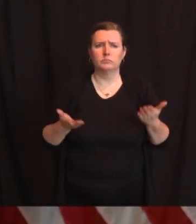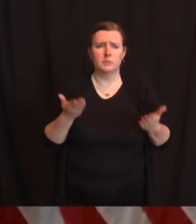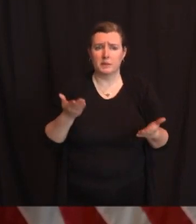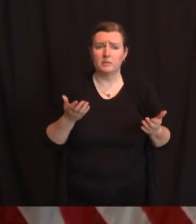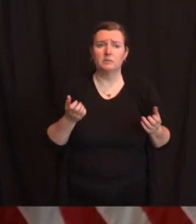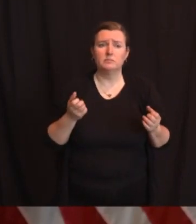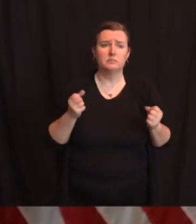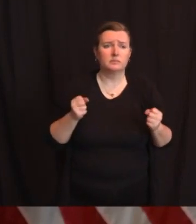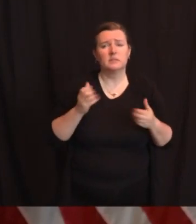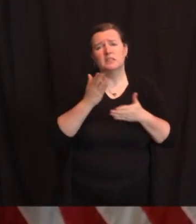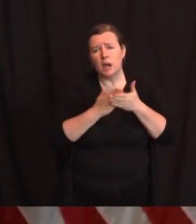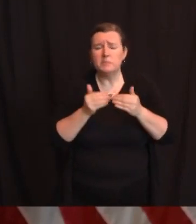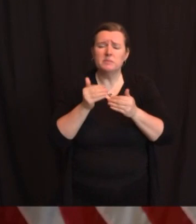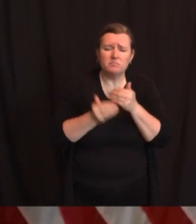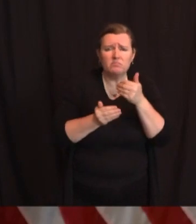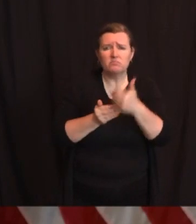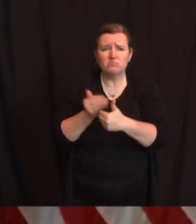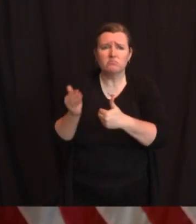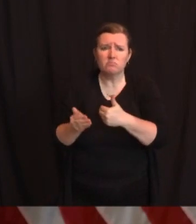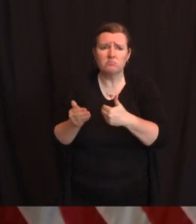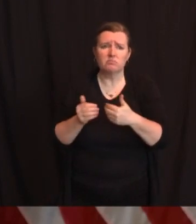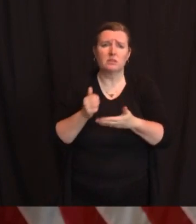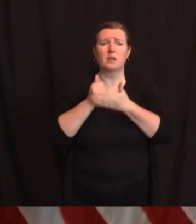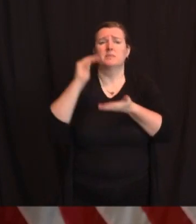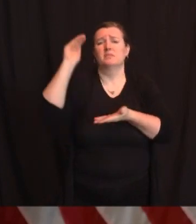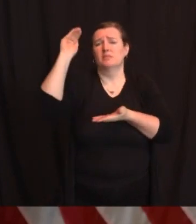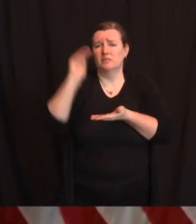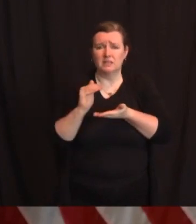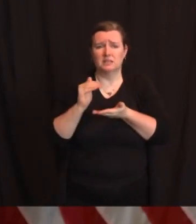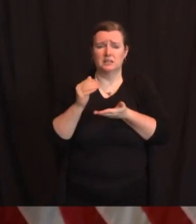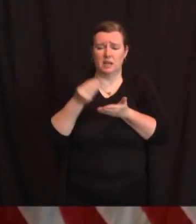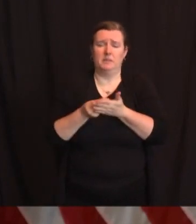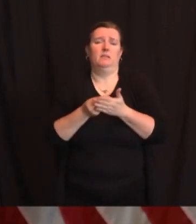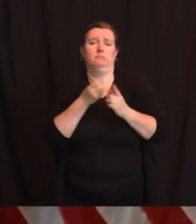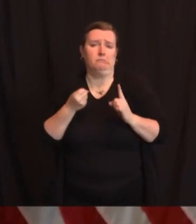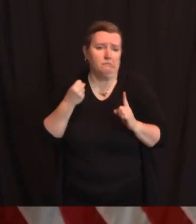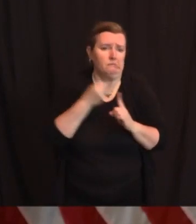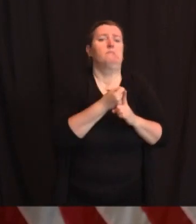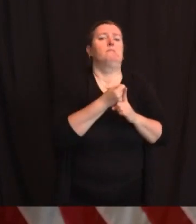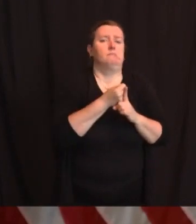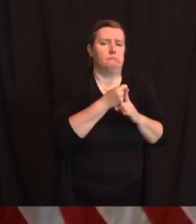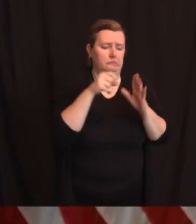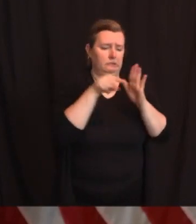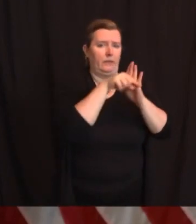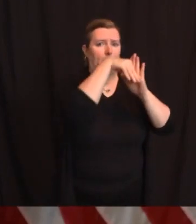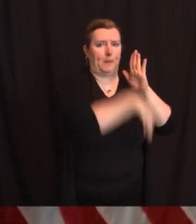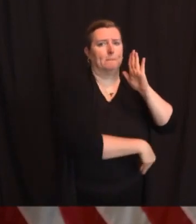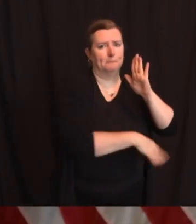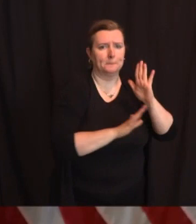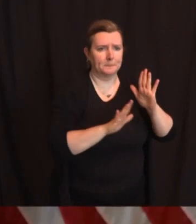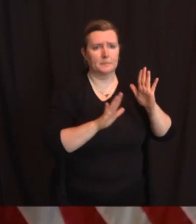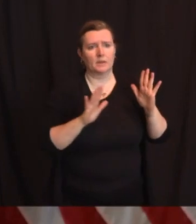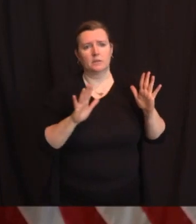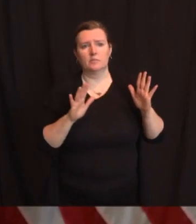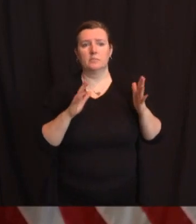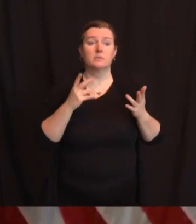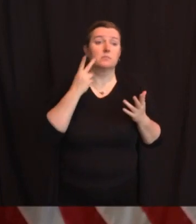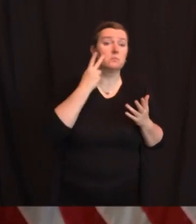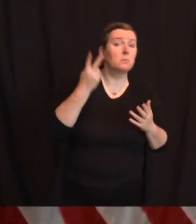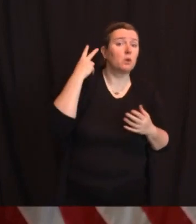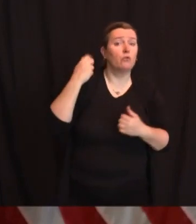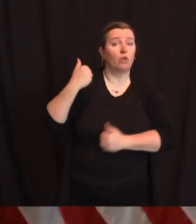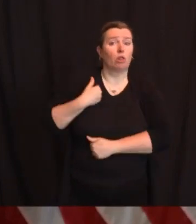won't be the old normal, but can we get some semblance of a new normal on the shore by the time Memorial Day weekend comes